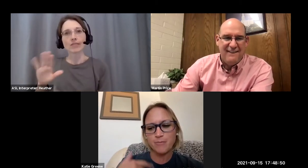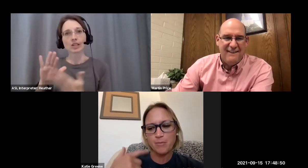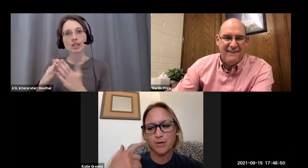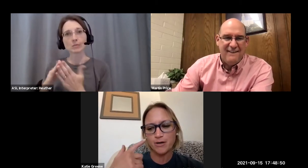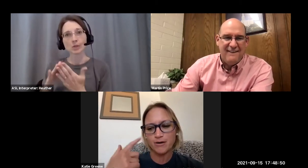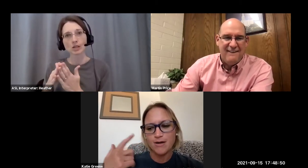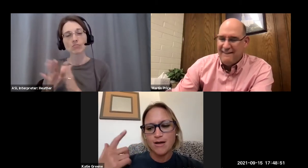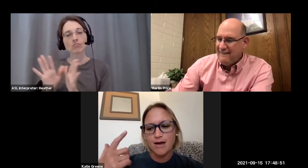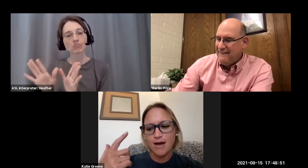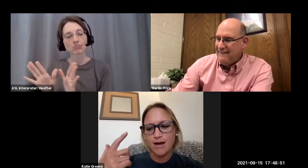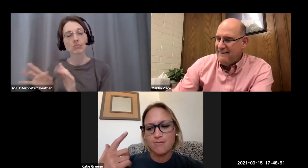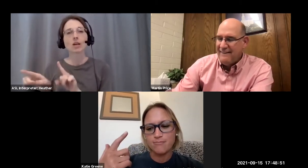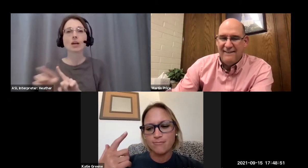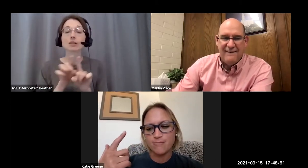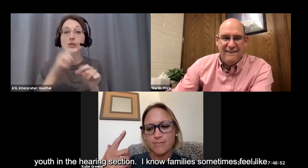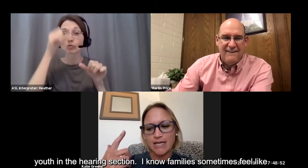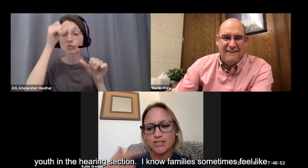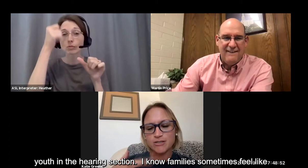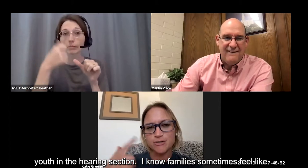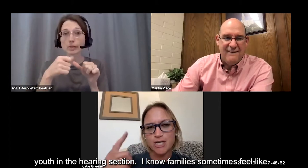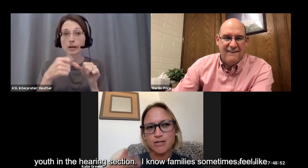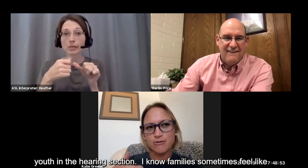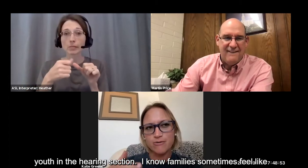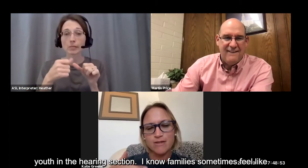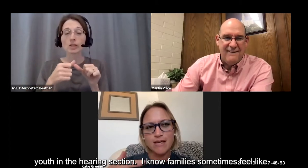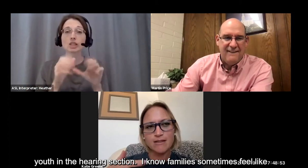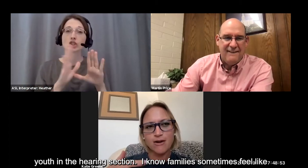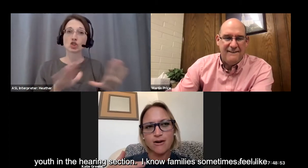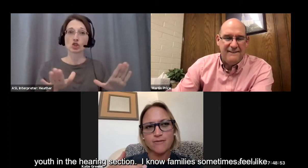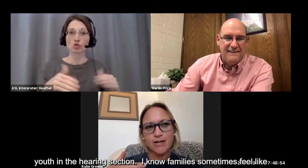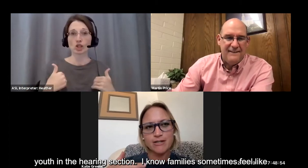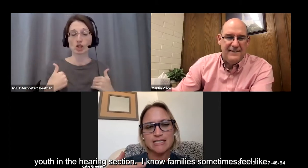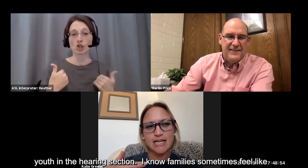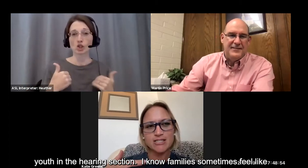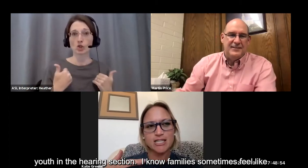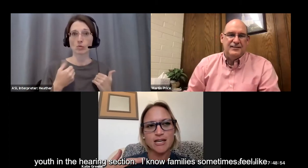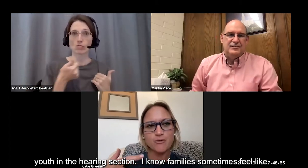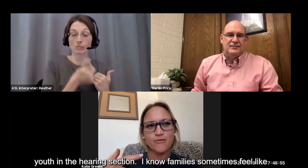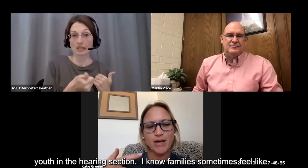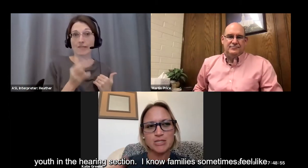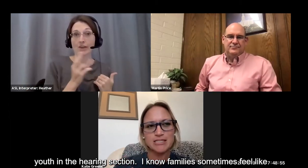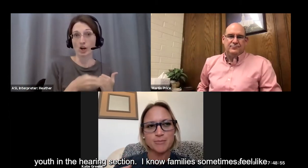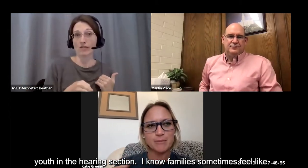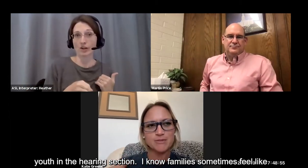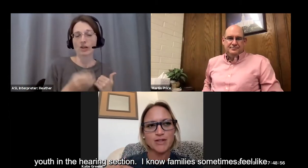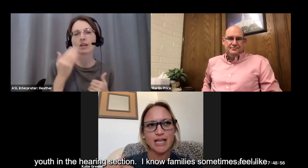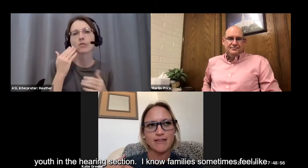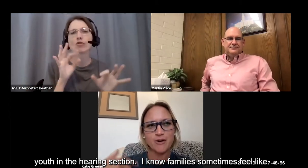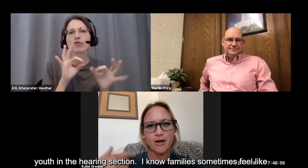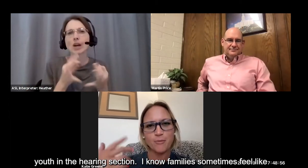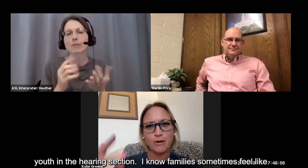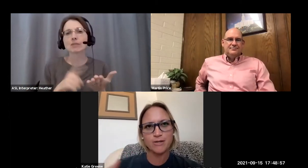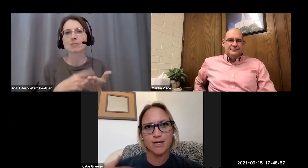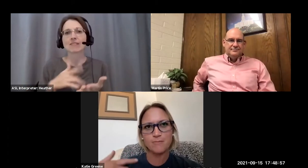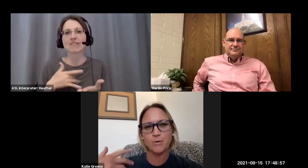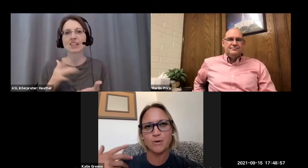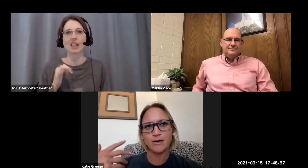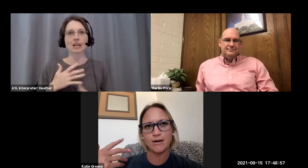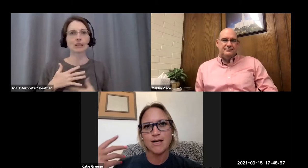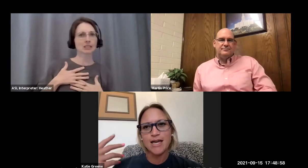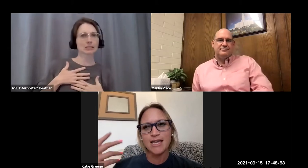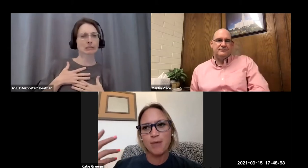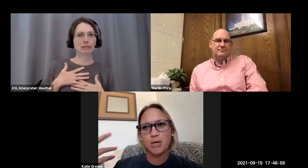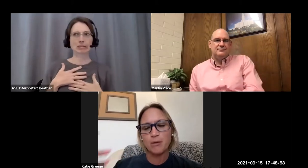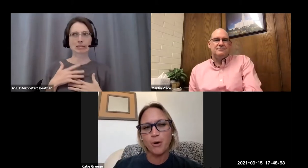also remember like children and youth in the hard of hearing section. I know families sometimes feel like they're not welcome